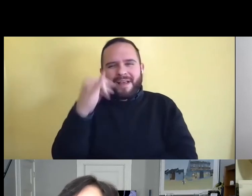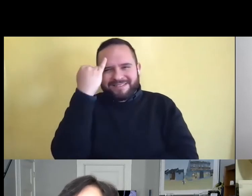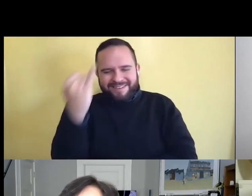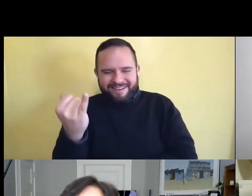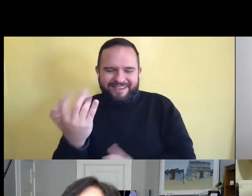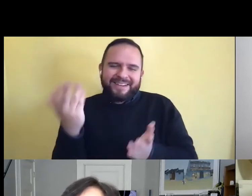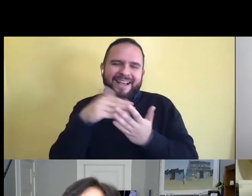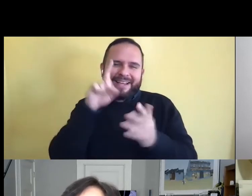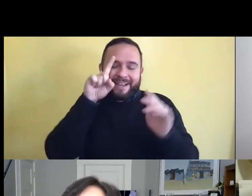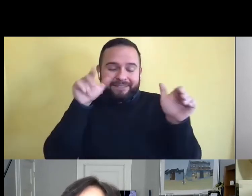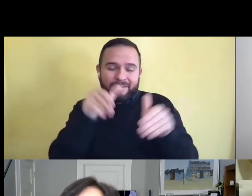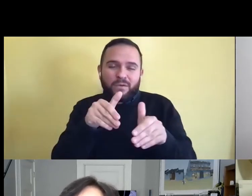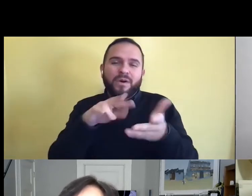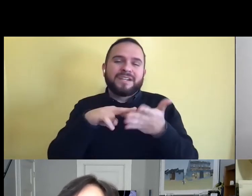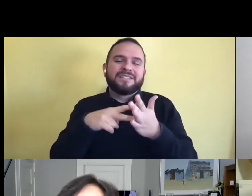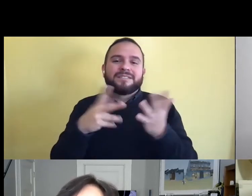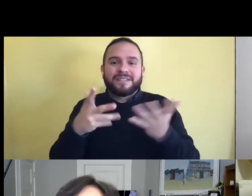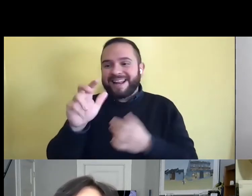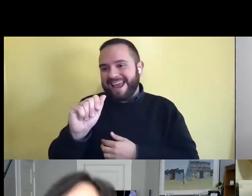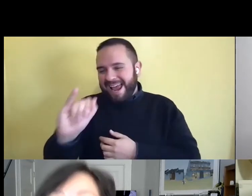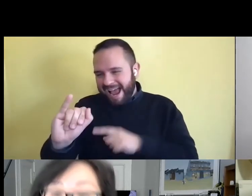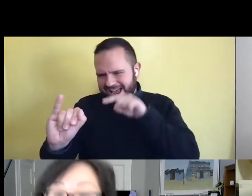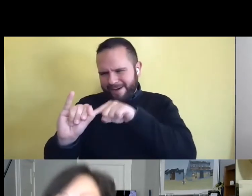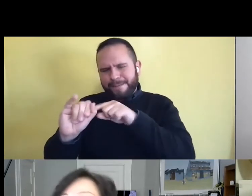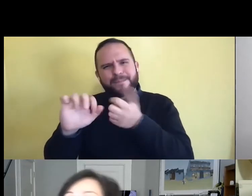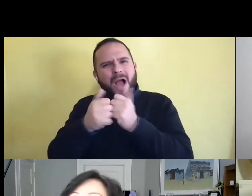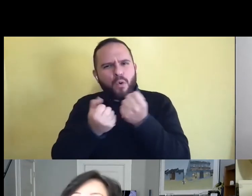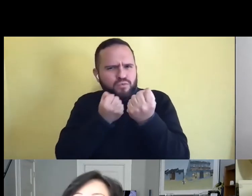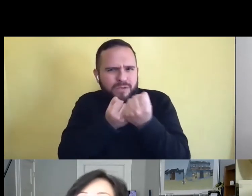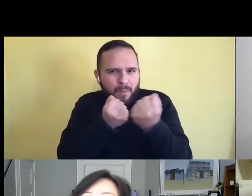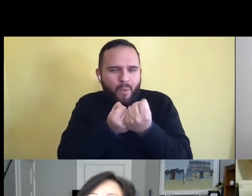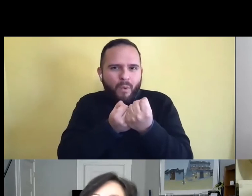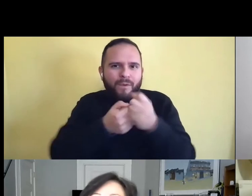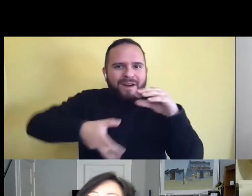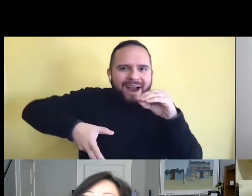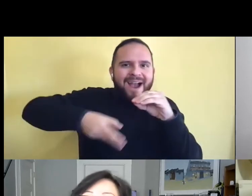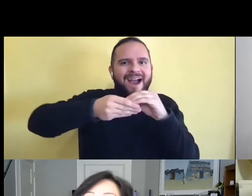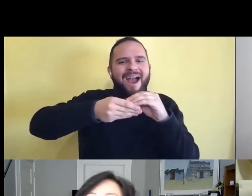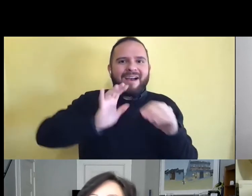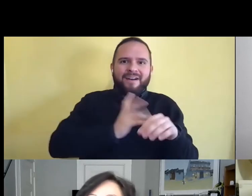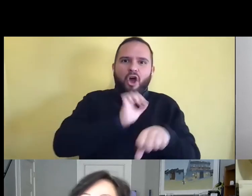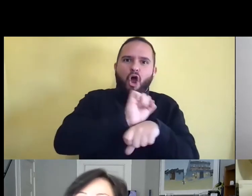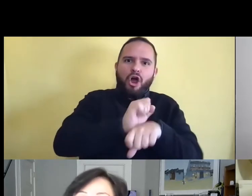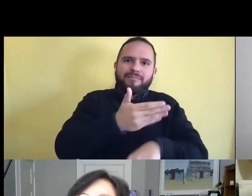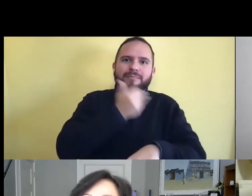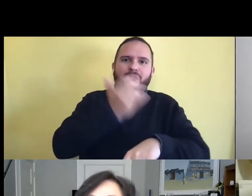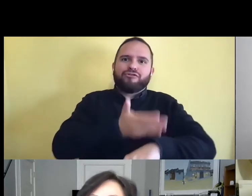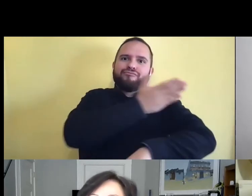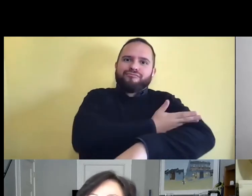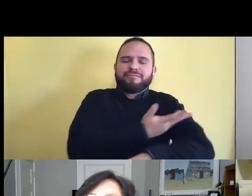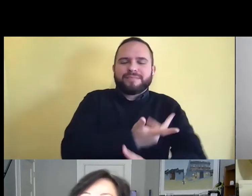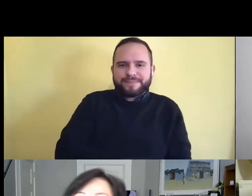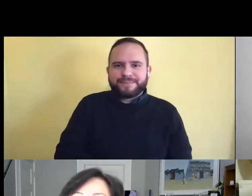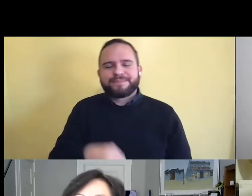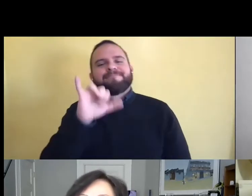on how to complement our jobs and how to make it easier for us. Well said, well